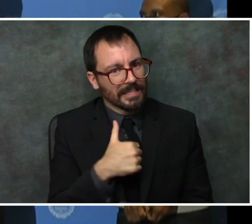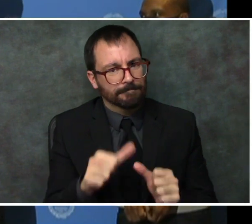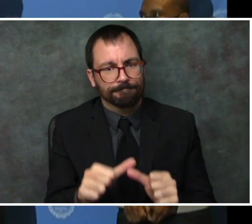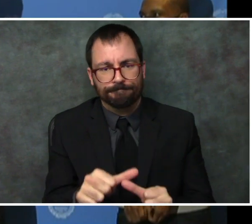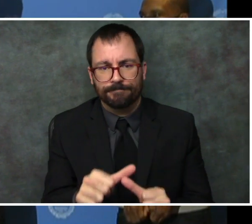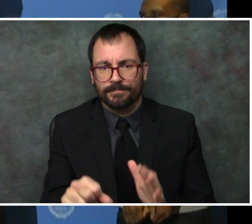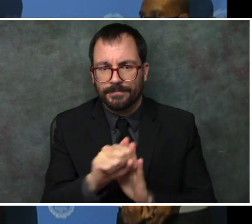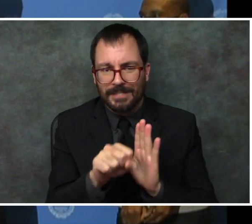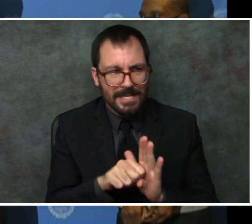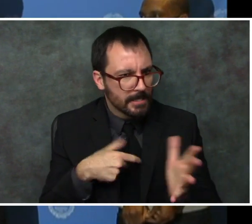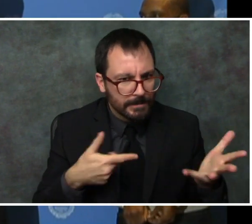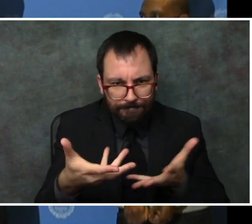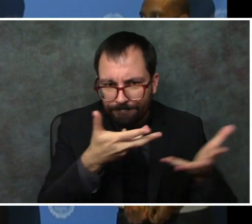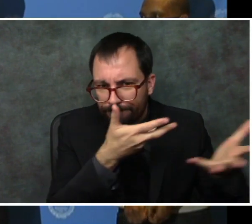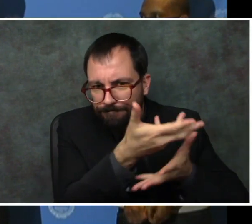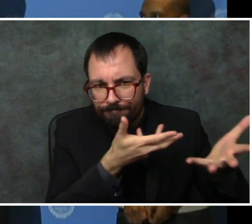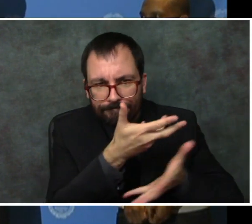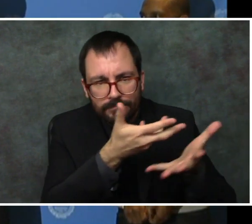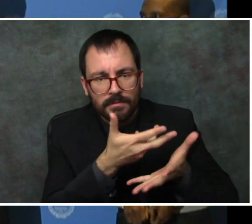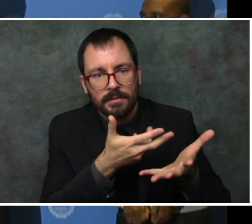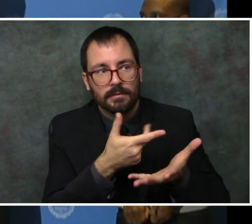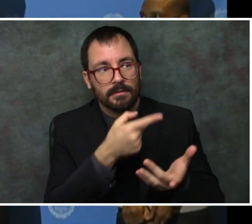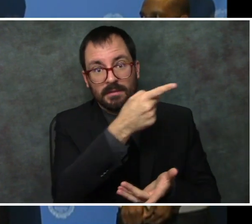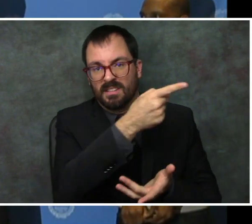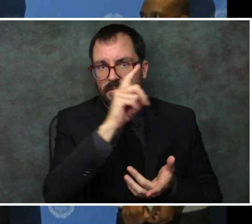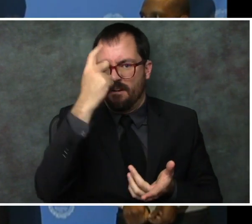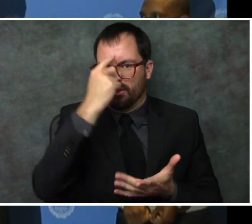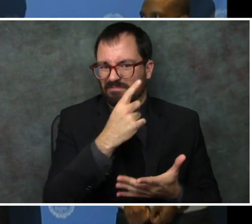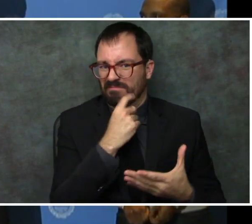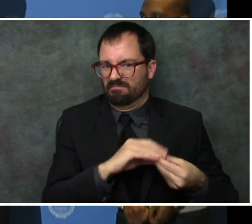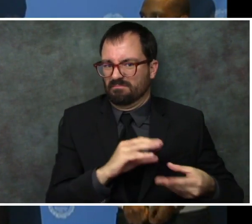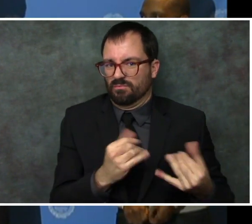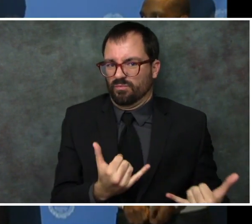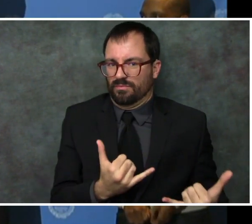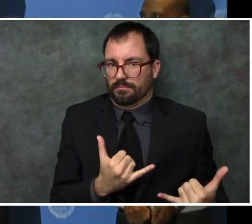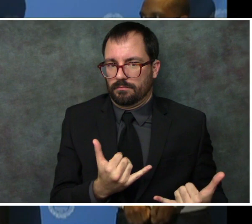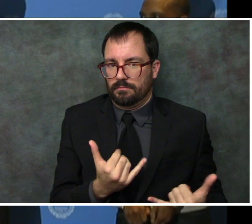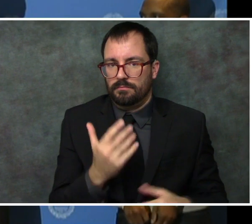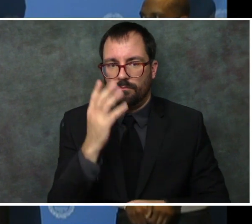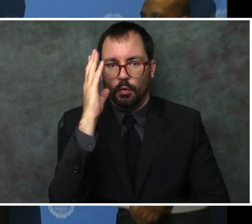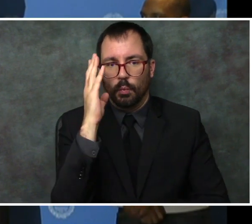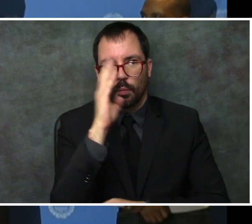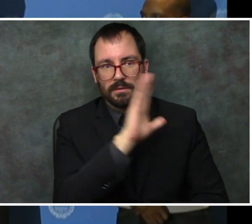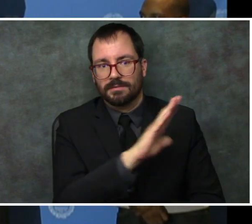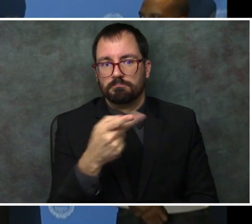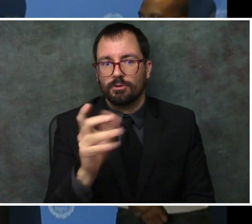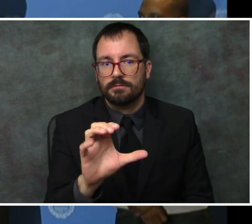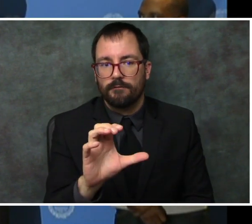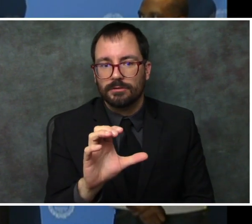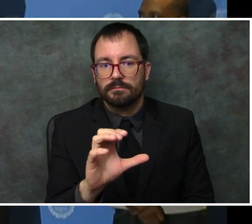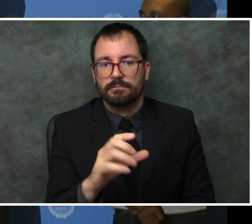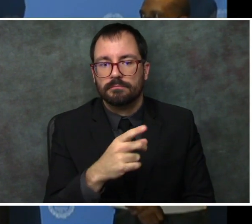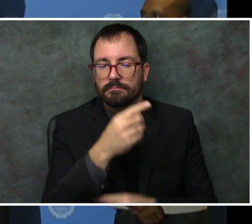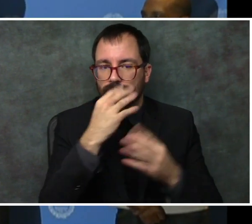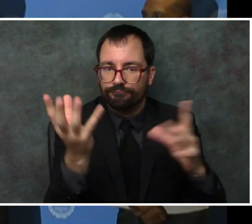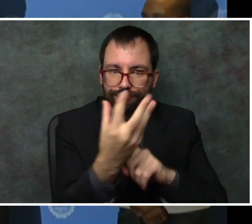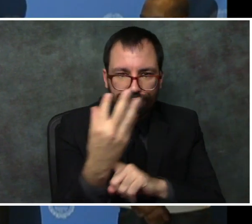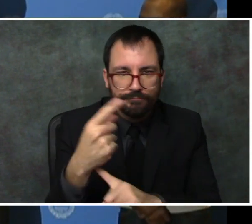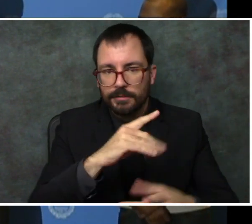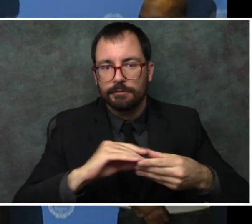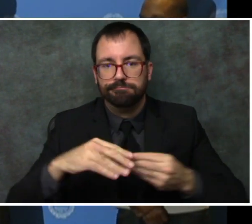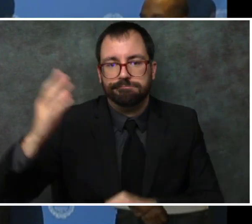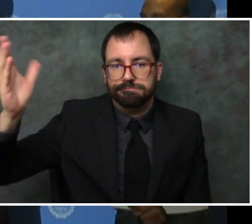little bit today at 12 o'clock at his press conference. We are working to make sure that these resources reach Boston tenants and property